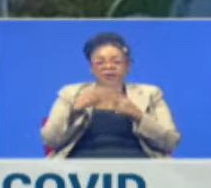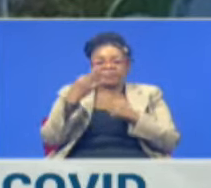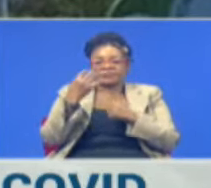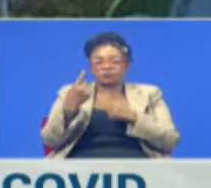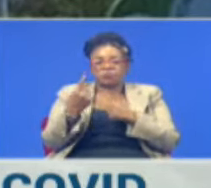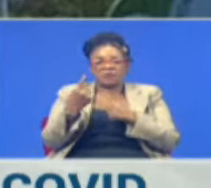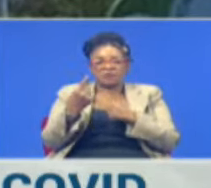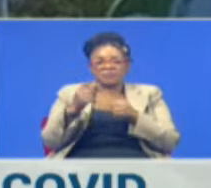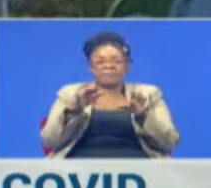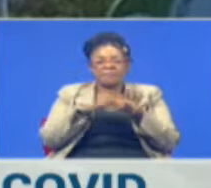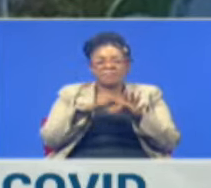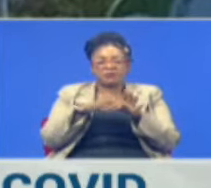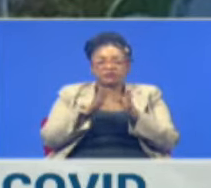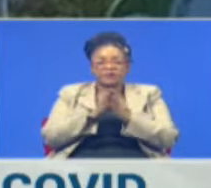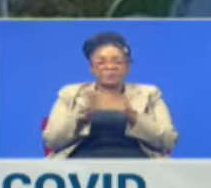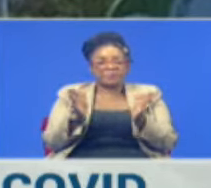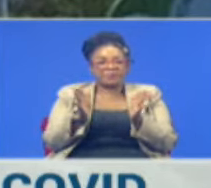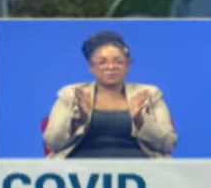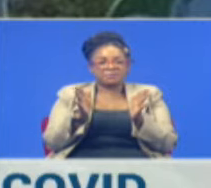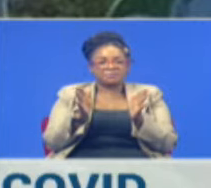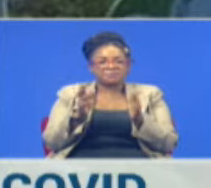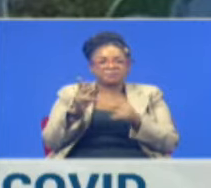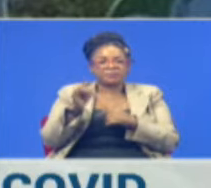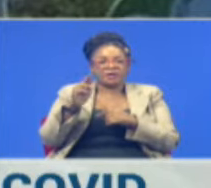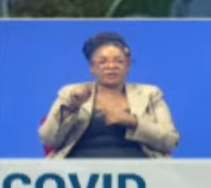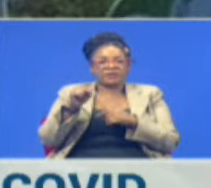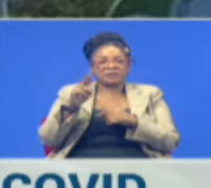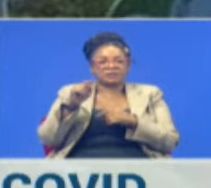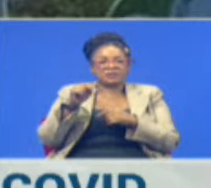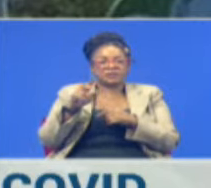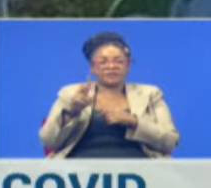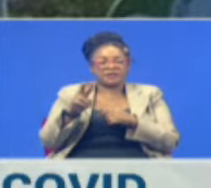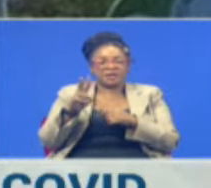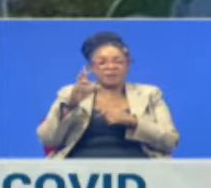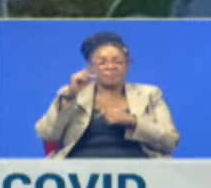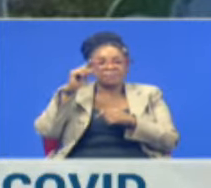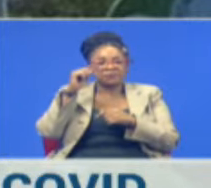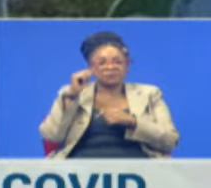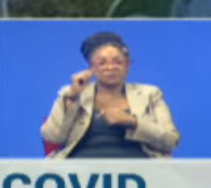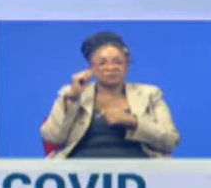11,931 members of the public. Kevin Mutai, NTV, in Mombasa County.